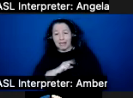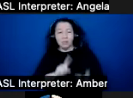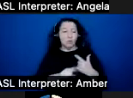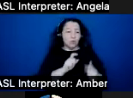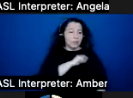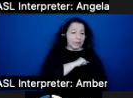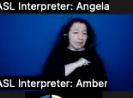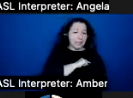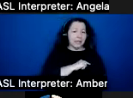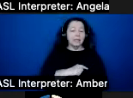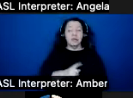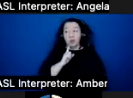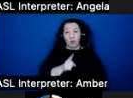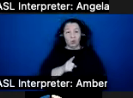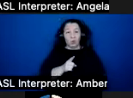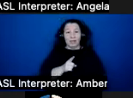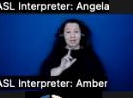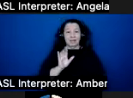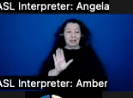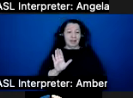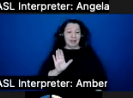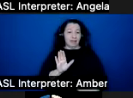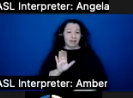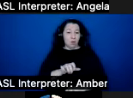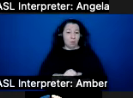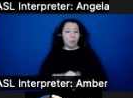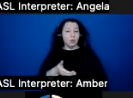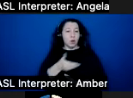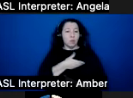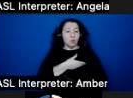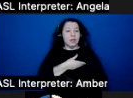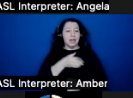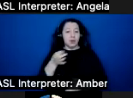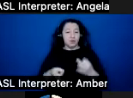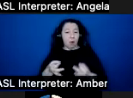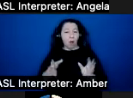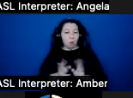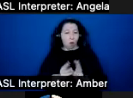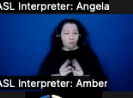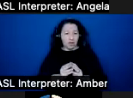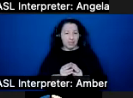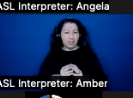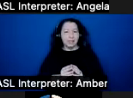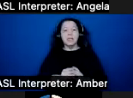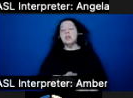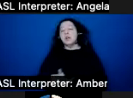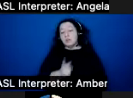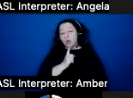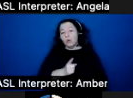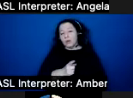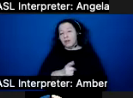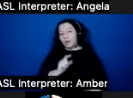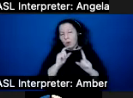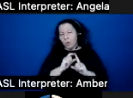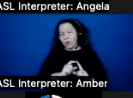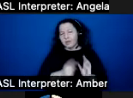guilty. And really he was scheduled for a pre-trial conference. These words that sometimes lose